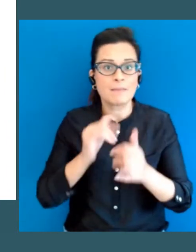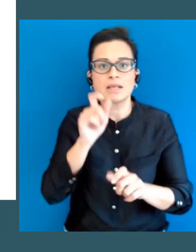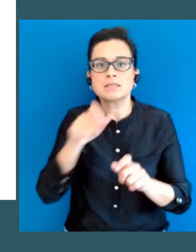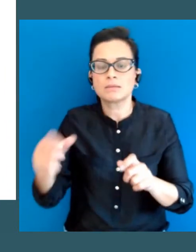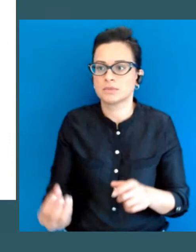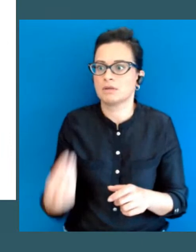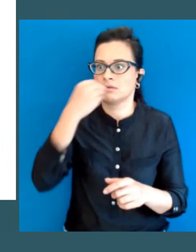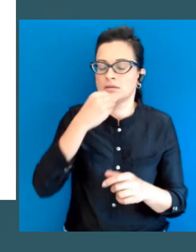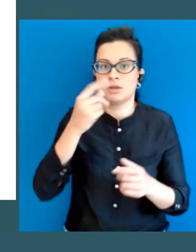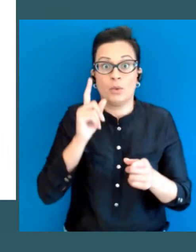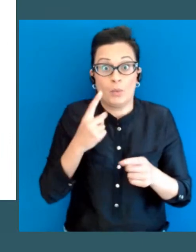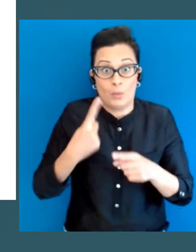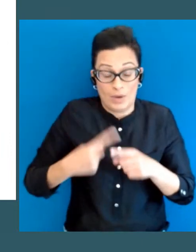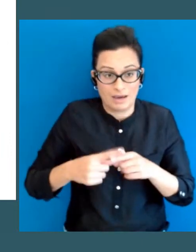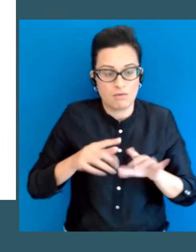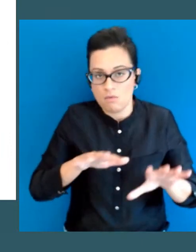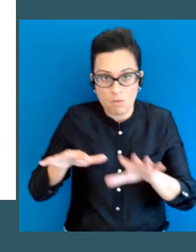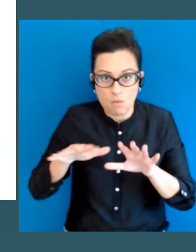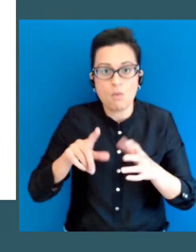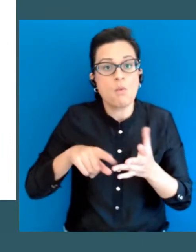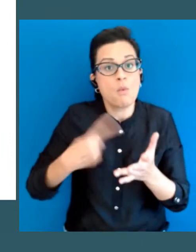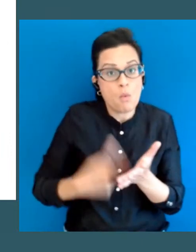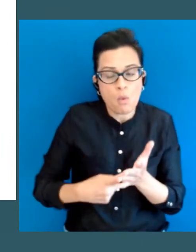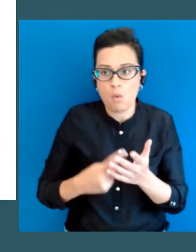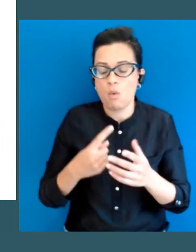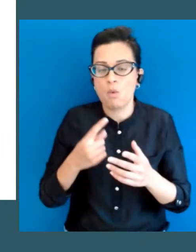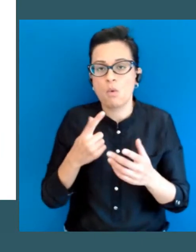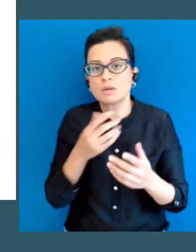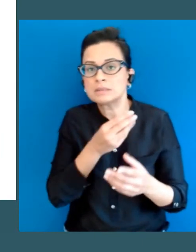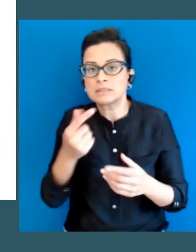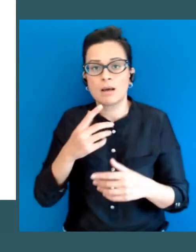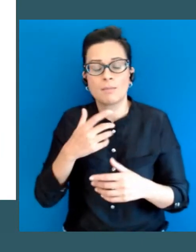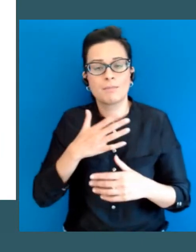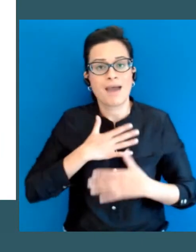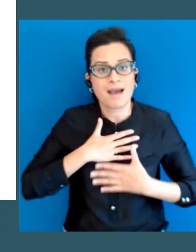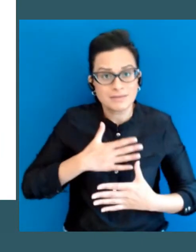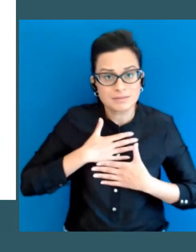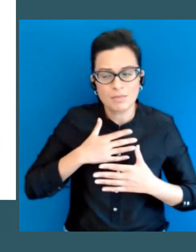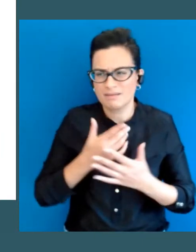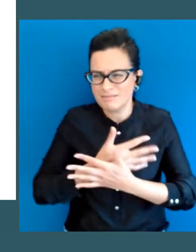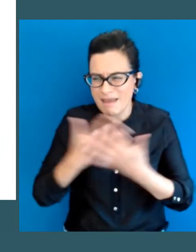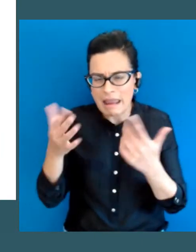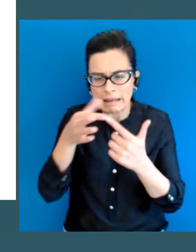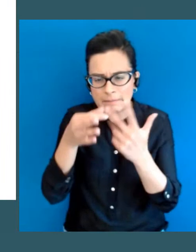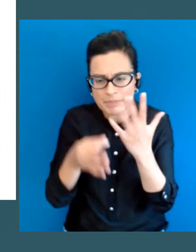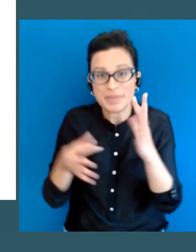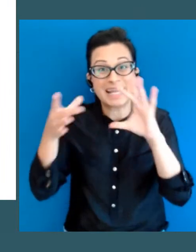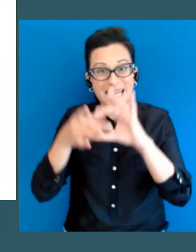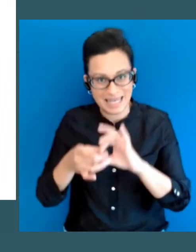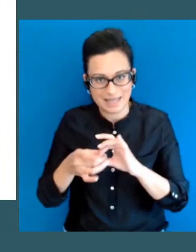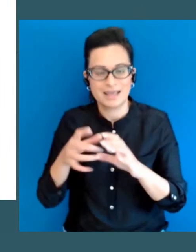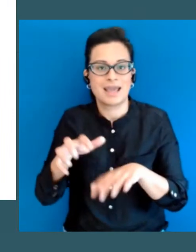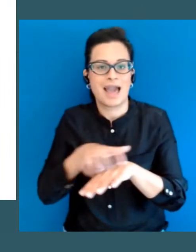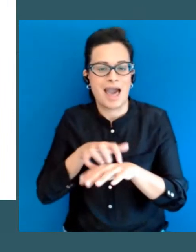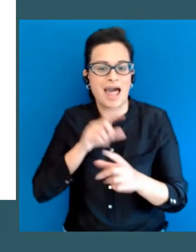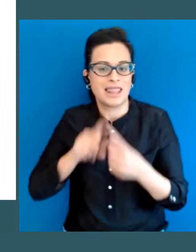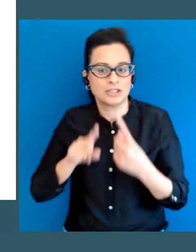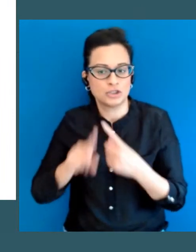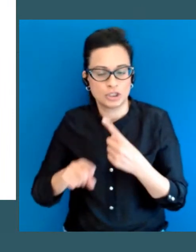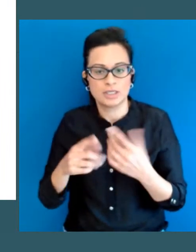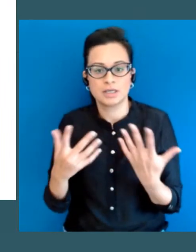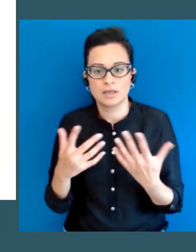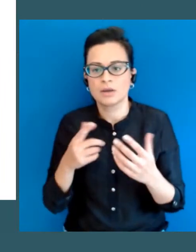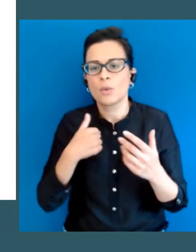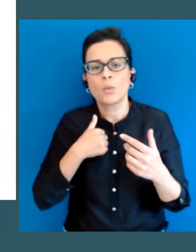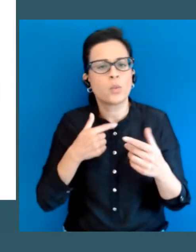asthma, eczema. We work with all aspects of allergy and we collaborate with allergists, immunologists, dermatologists and